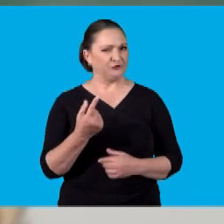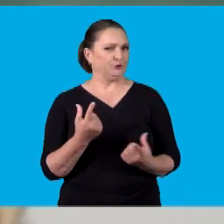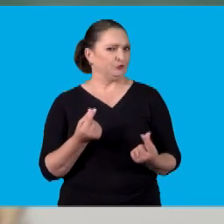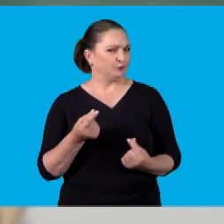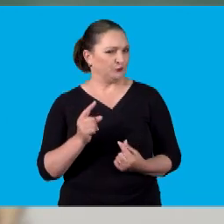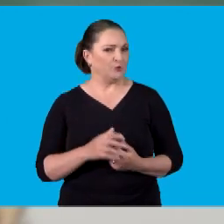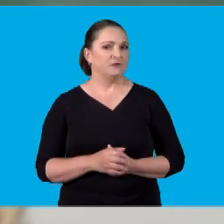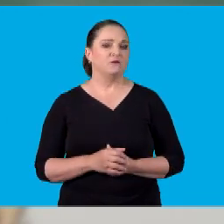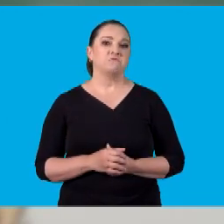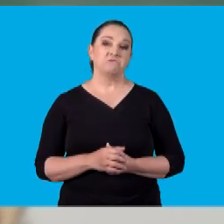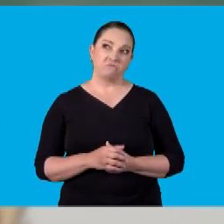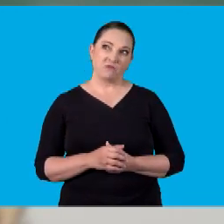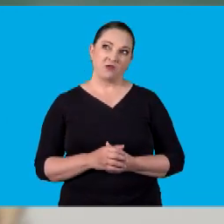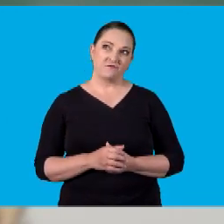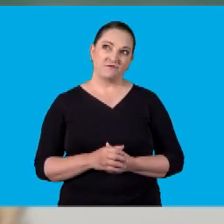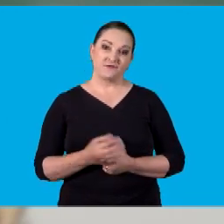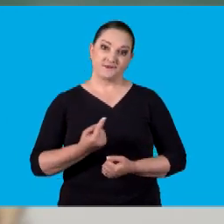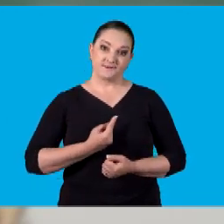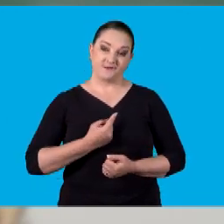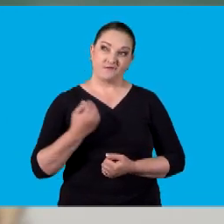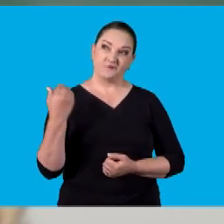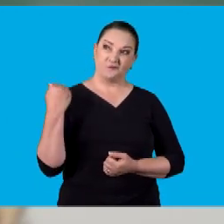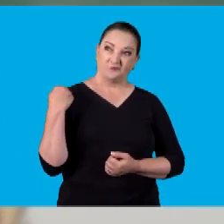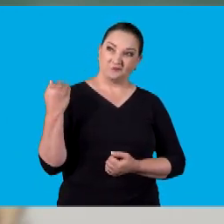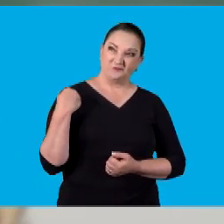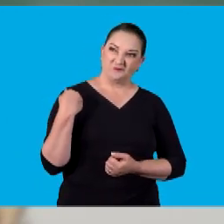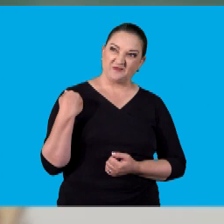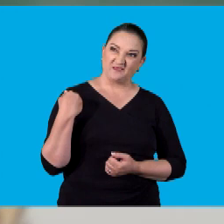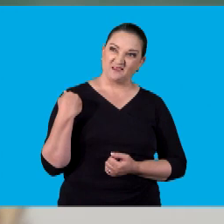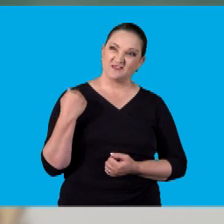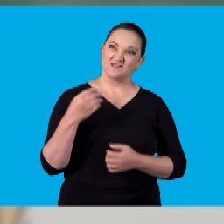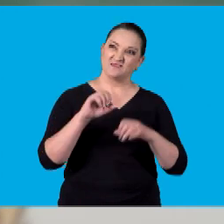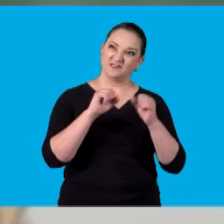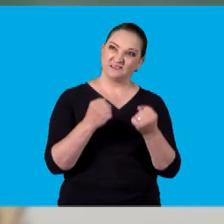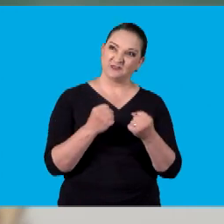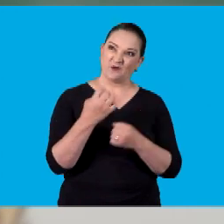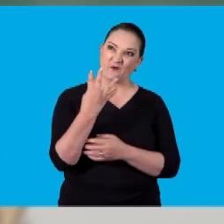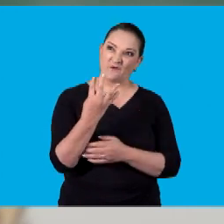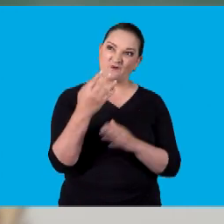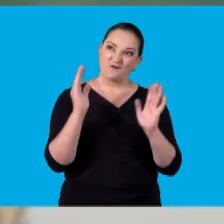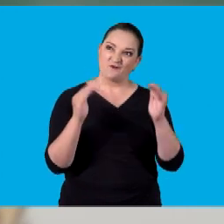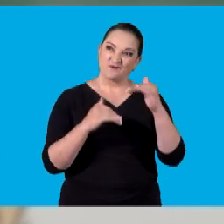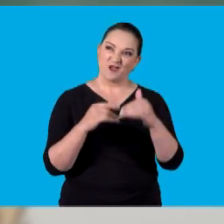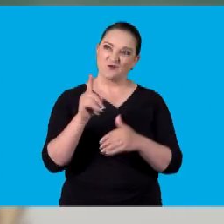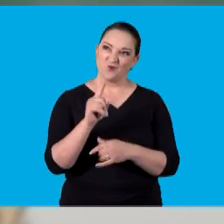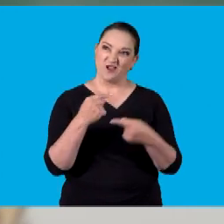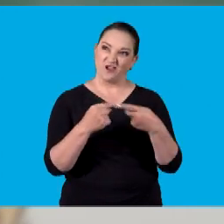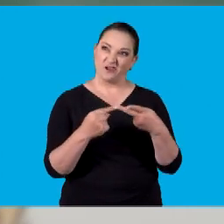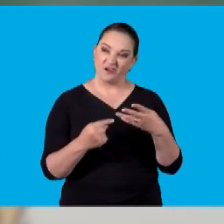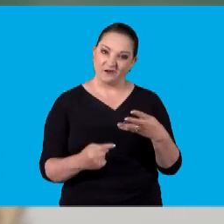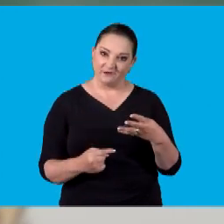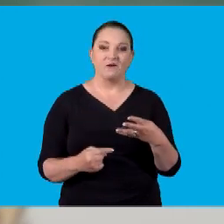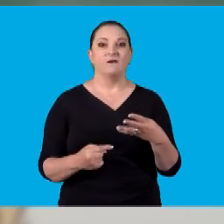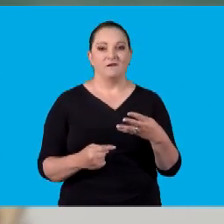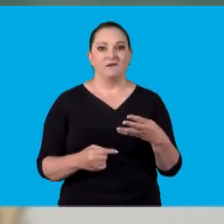going to start with reminding ourselves of those quadrilaterals. So we're going to start with a question here where we are